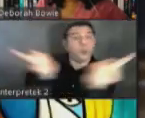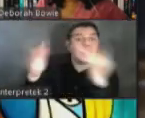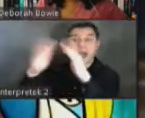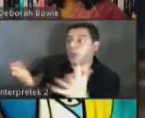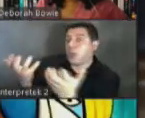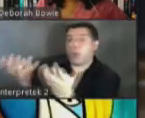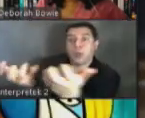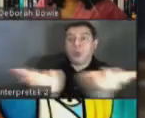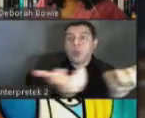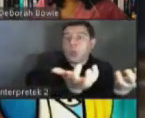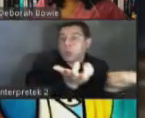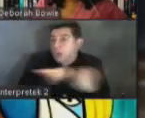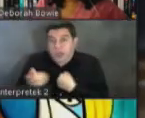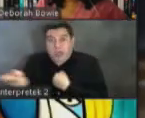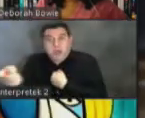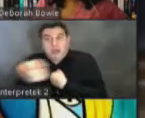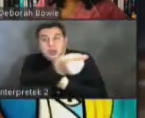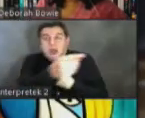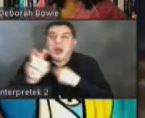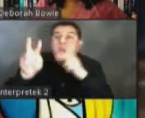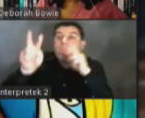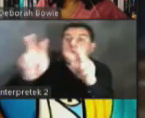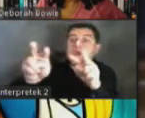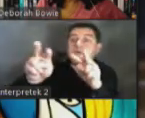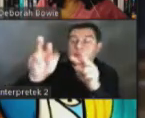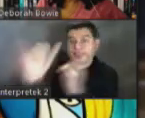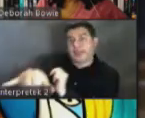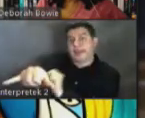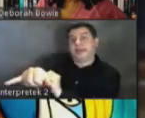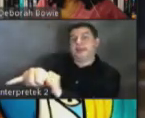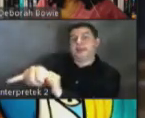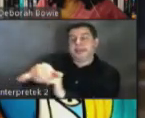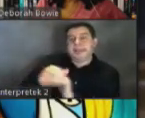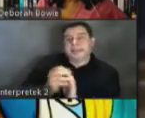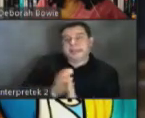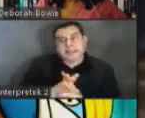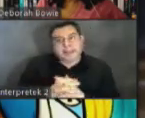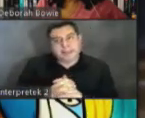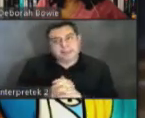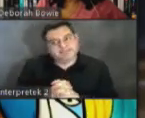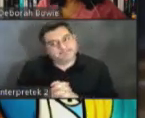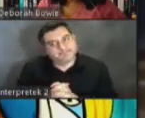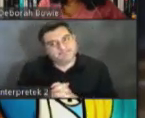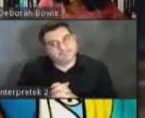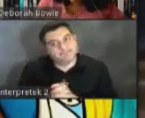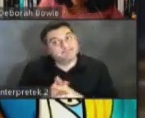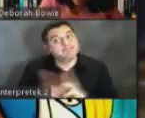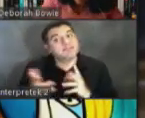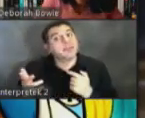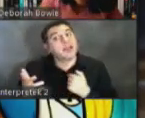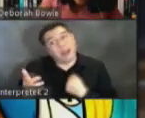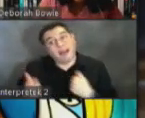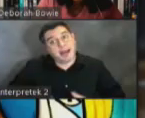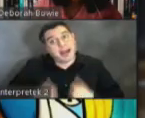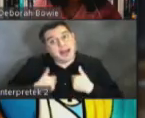looks forward to. As a city citizen in Gainesville, I think that this here will